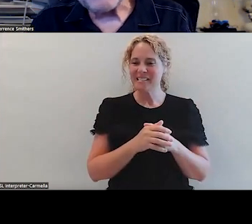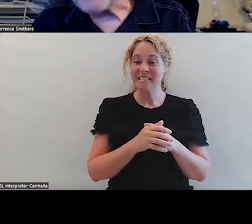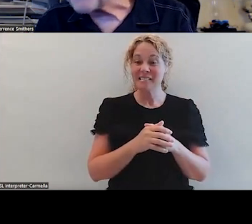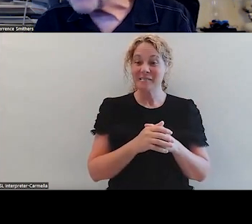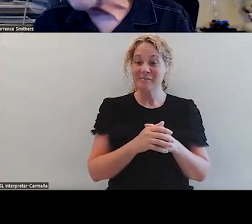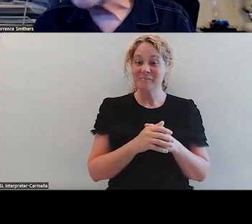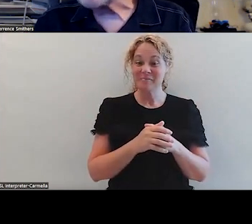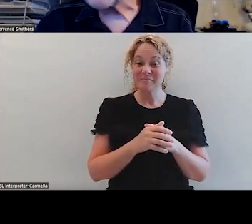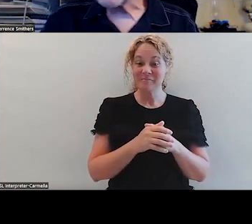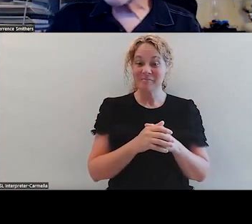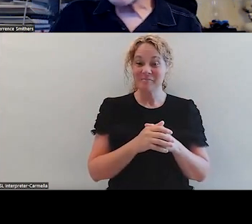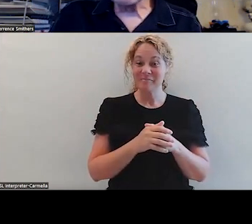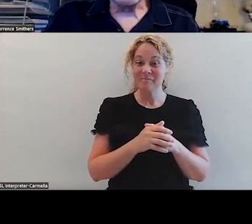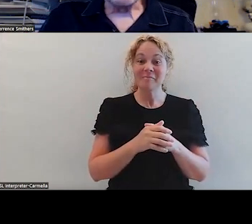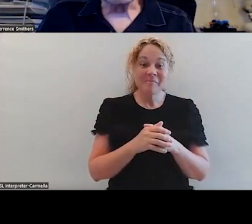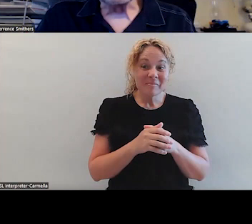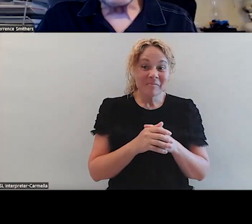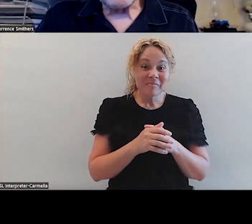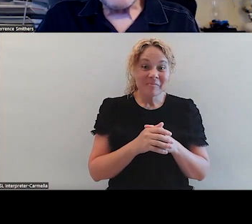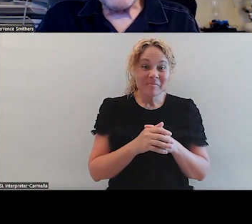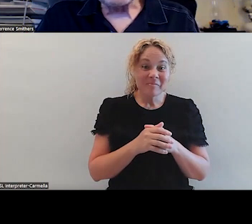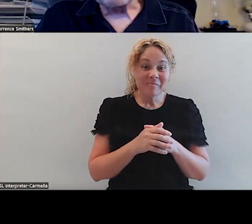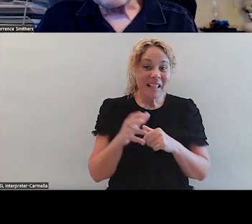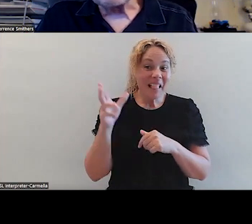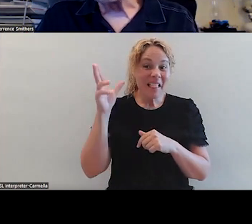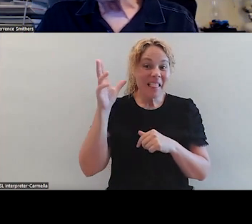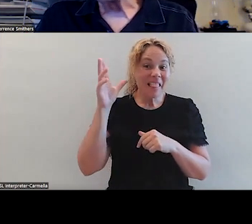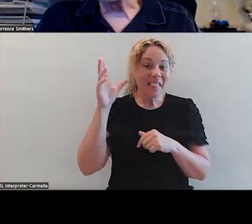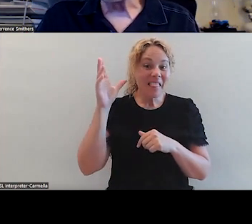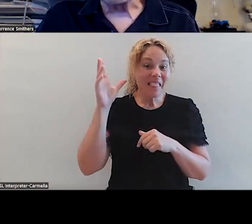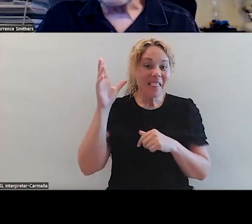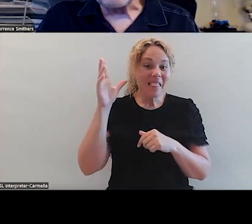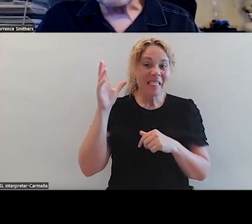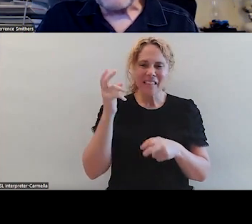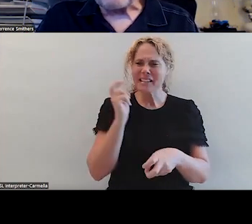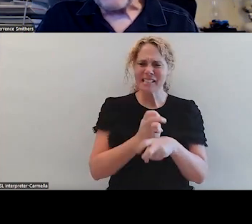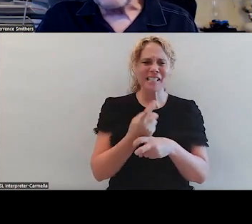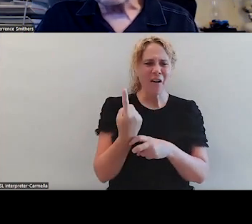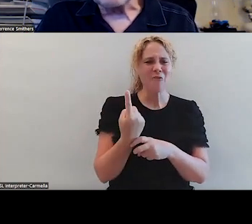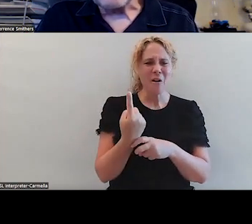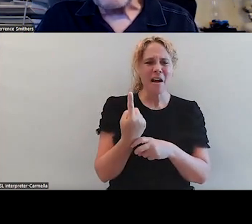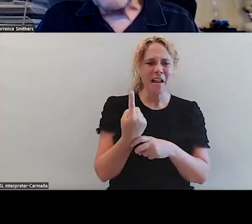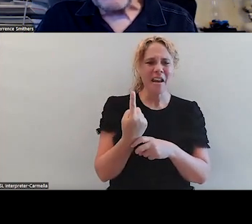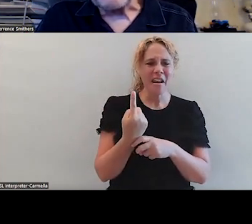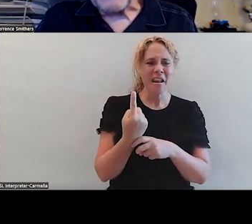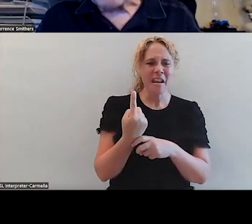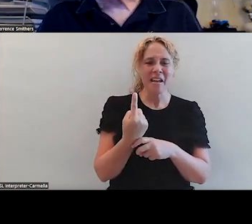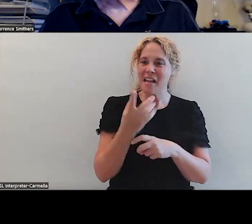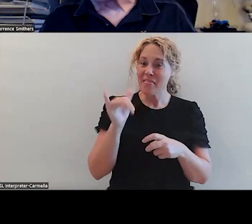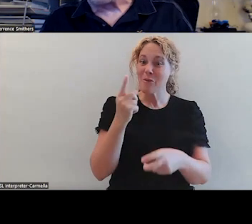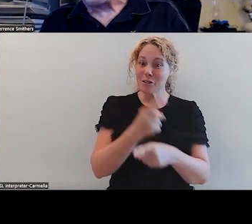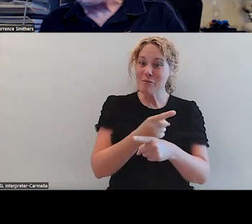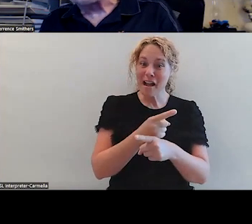Done it. Okay. Listen, well, this was a tough one. So, the gut one, that was it. You